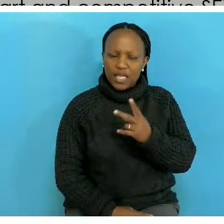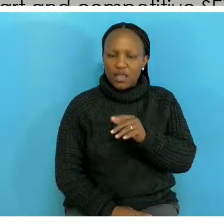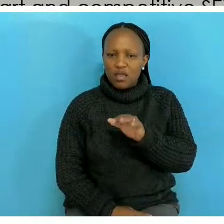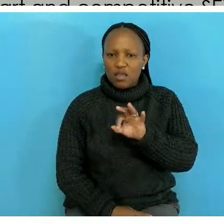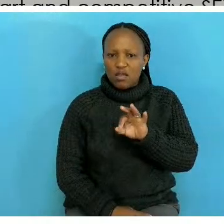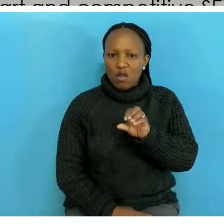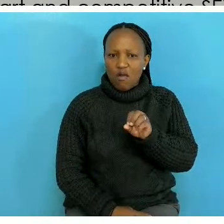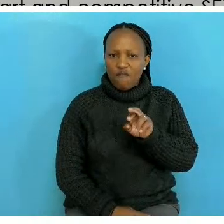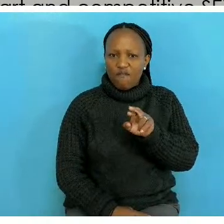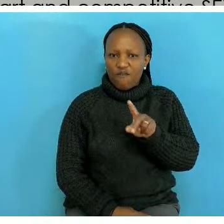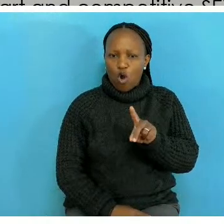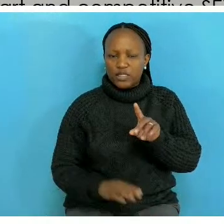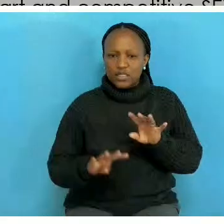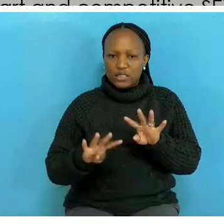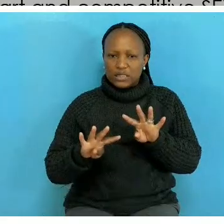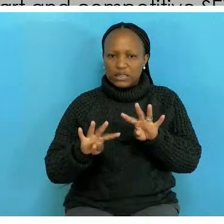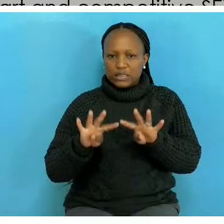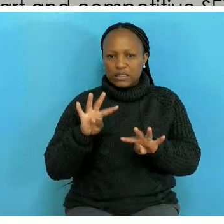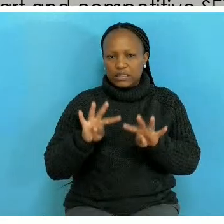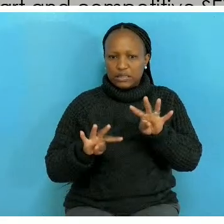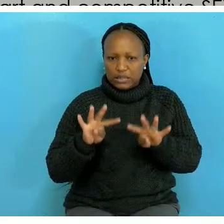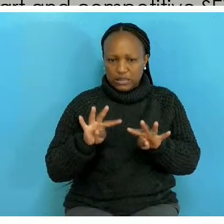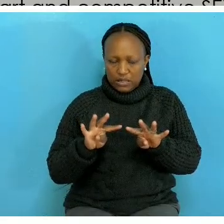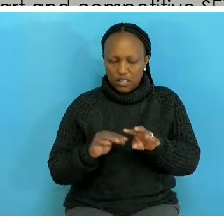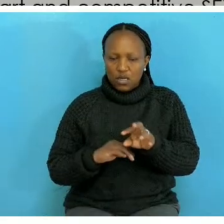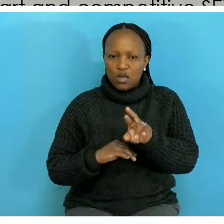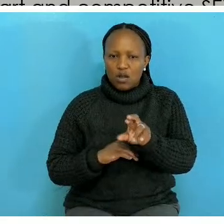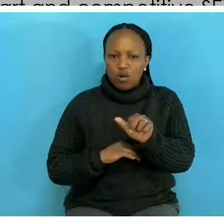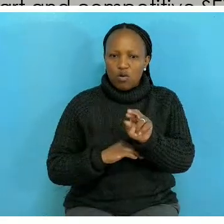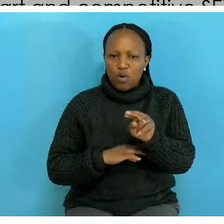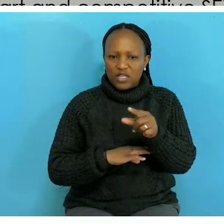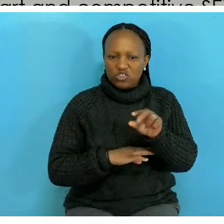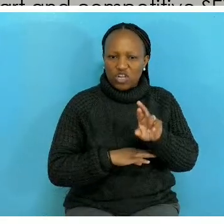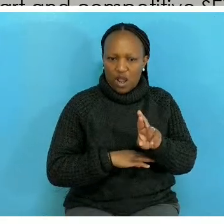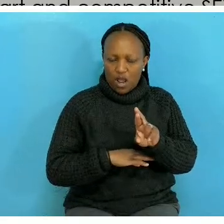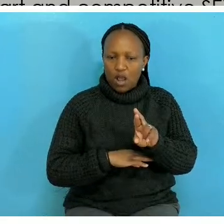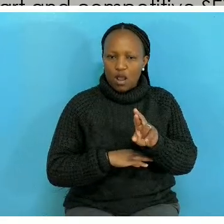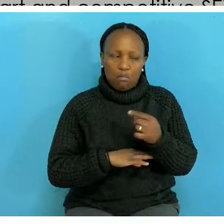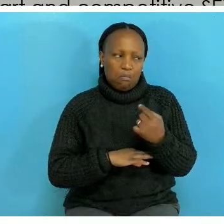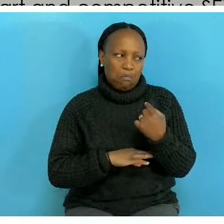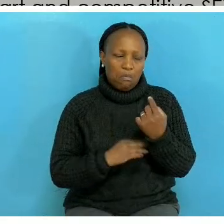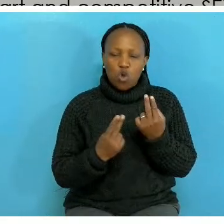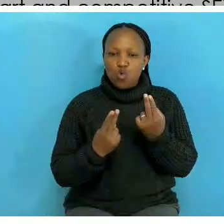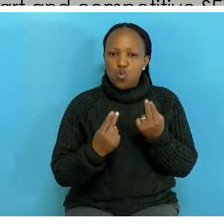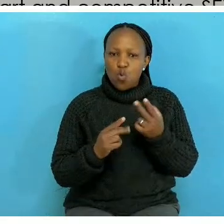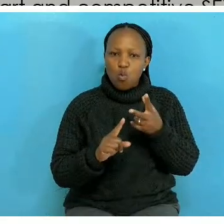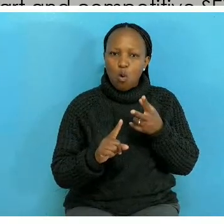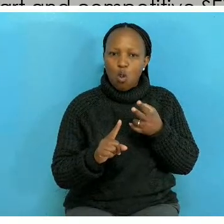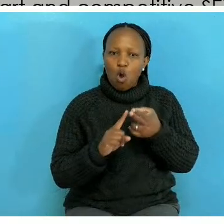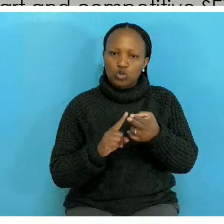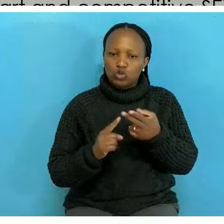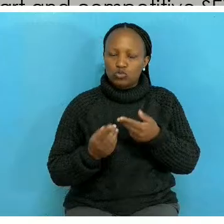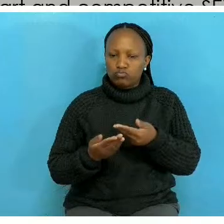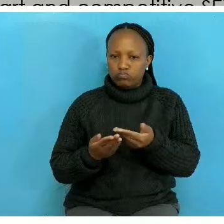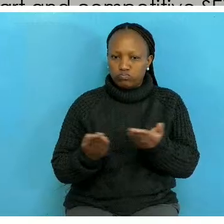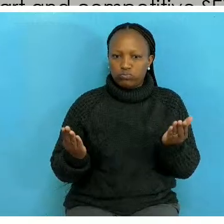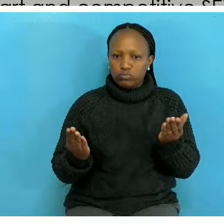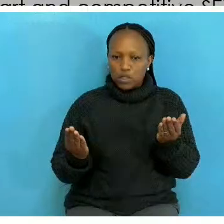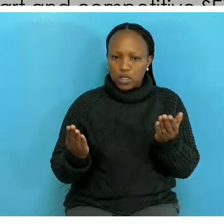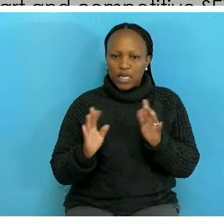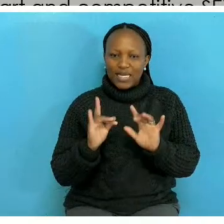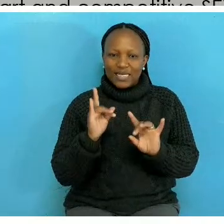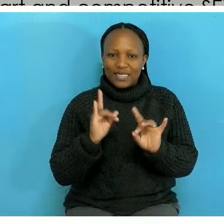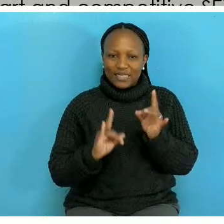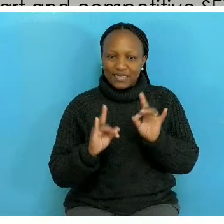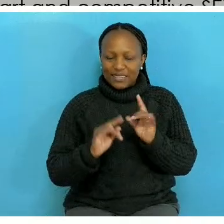the roads. That was a new launch that was done a couple of years ago. And the city of Tshwane, where we